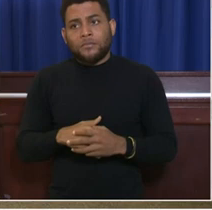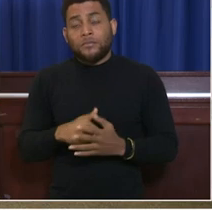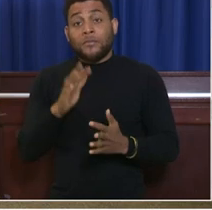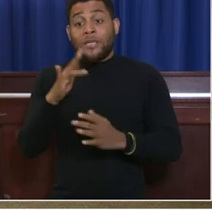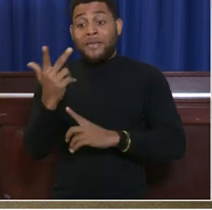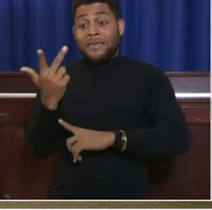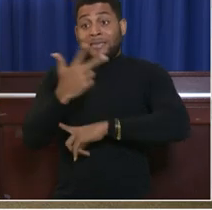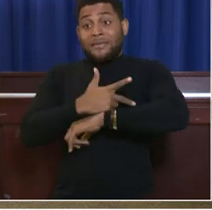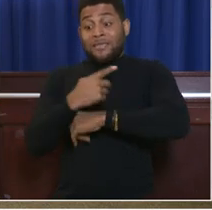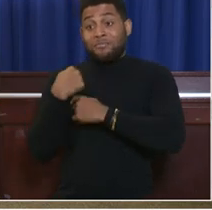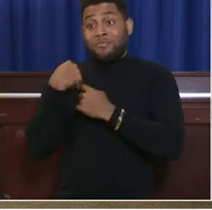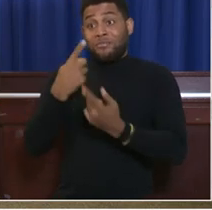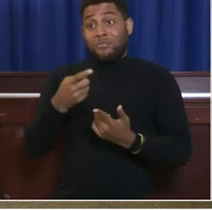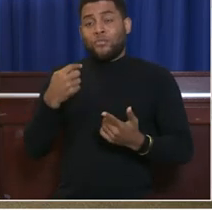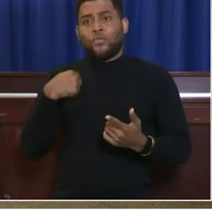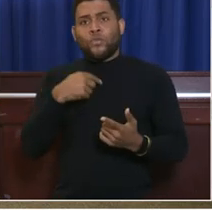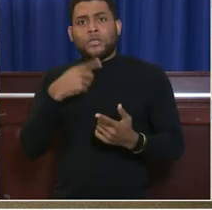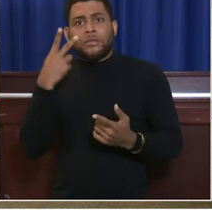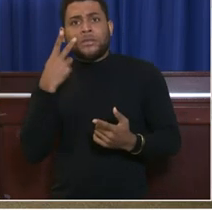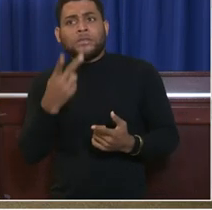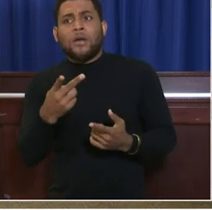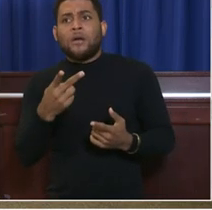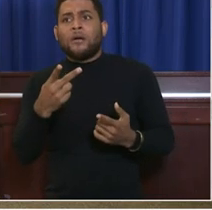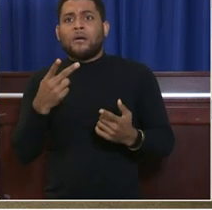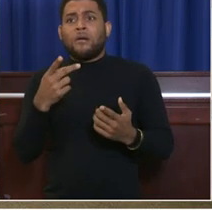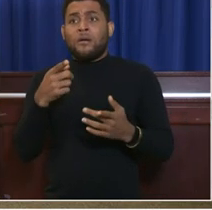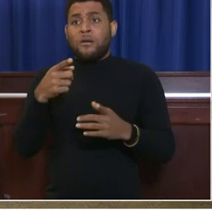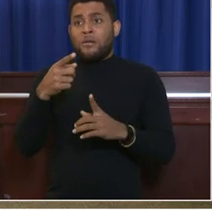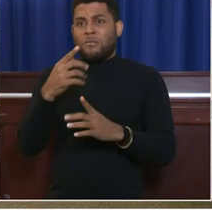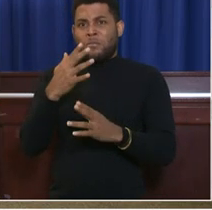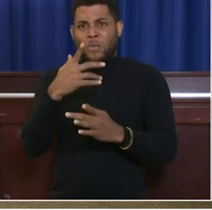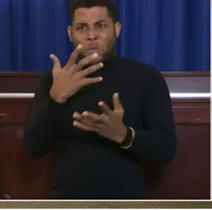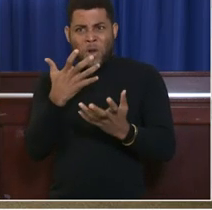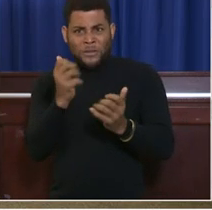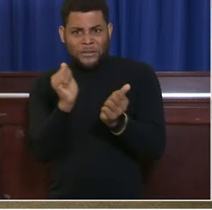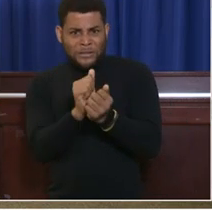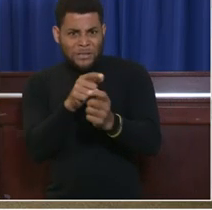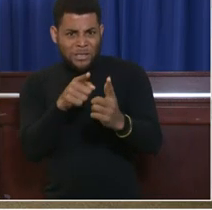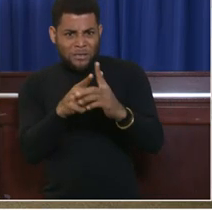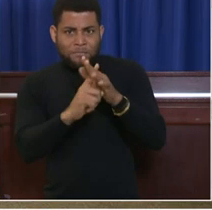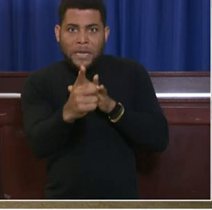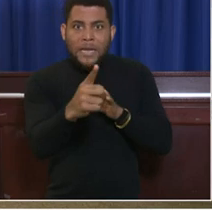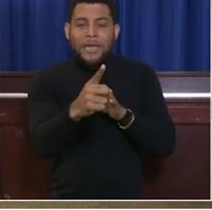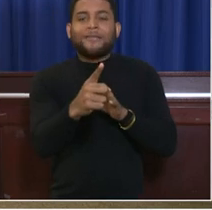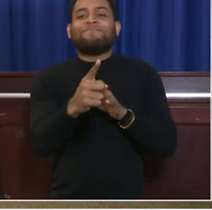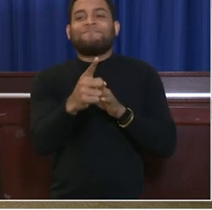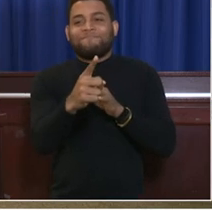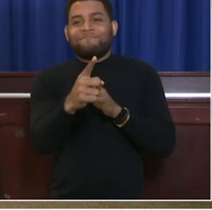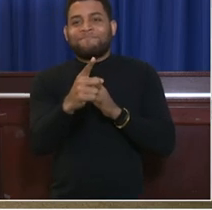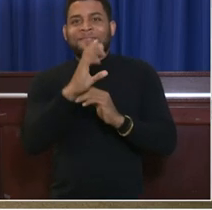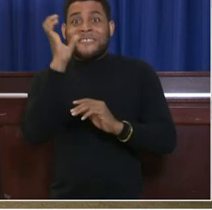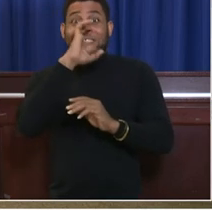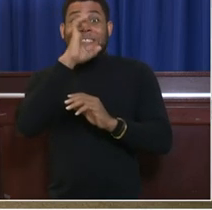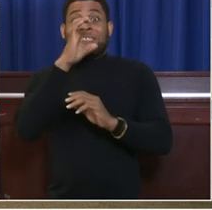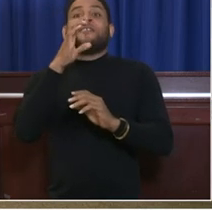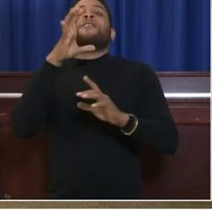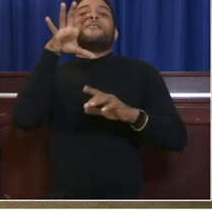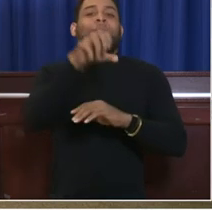wanted fugitives for firearms-related offenses and violent crimes, along with individuals identified as having been